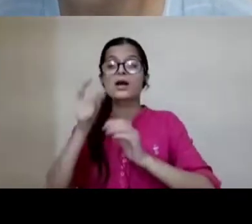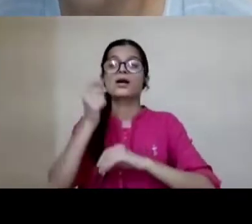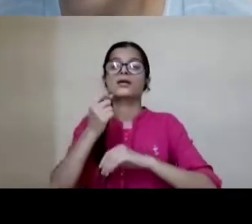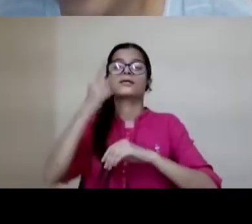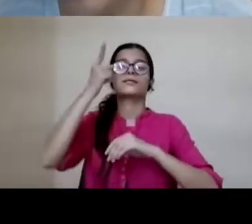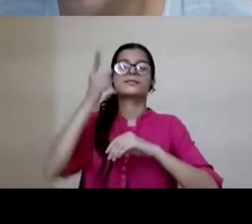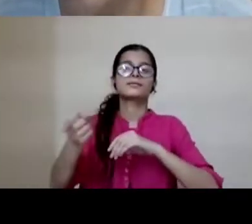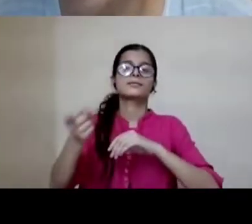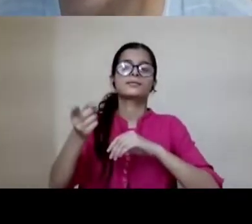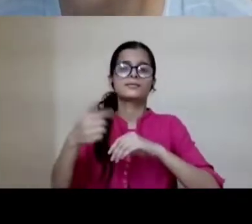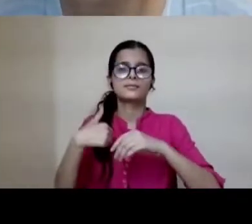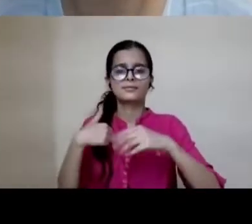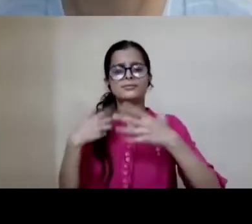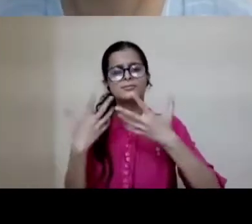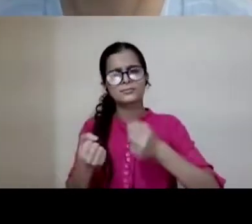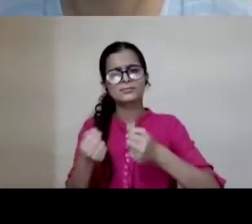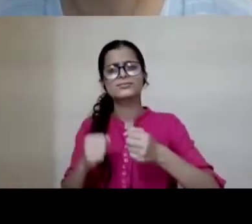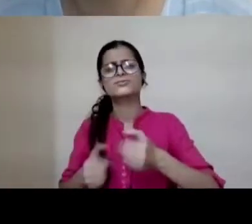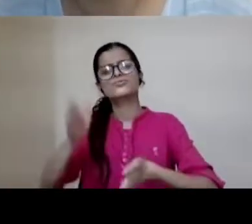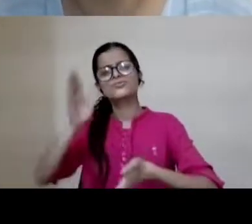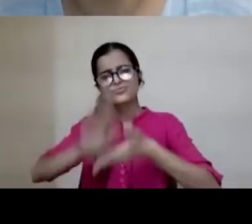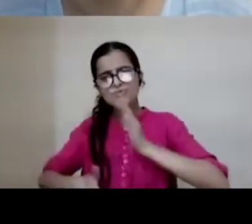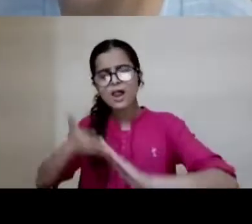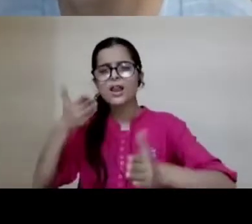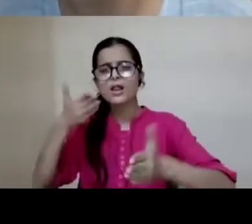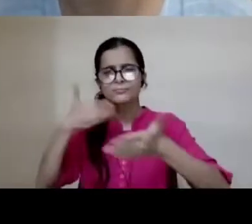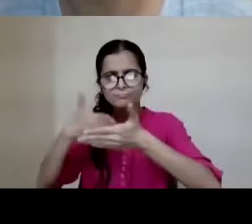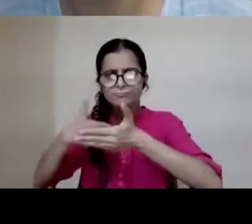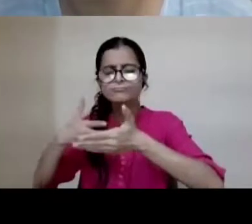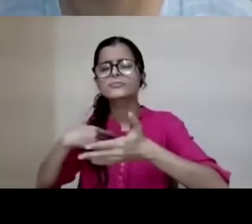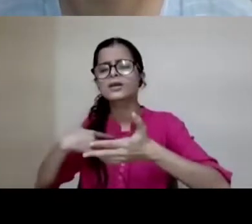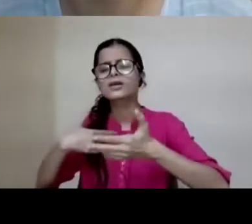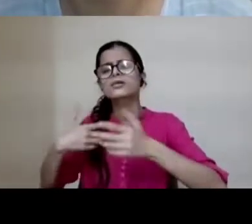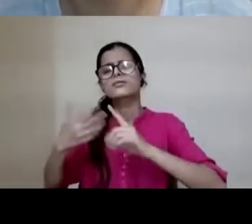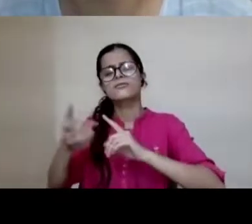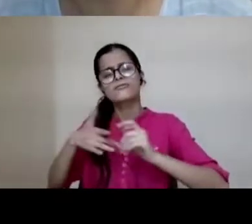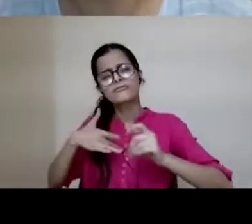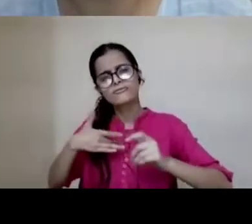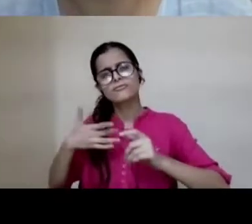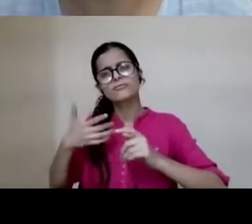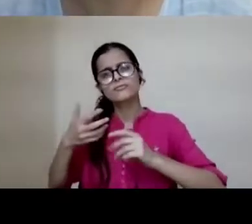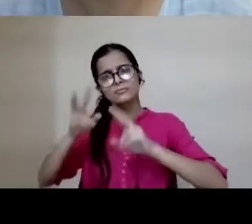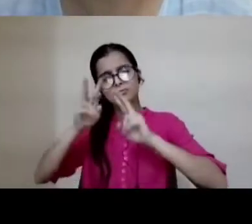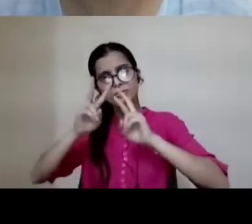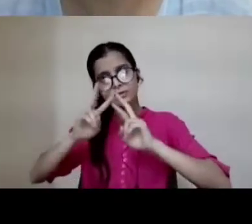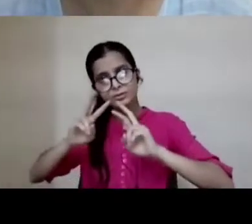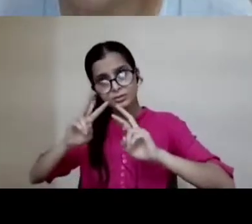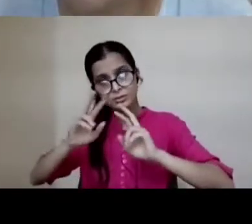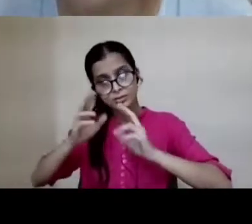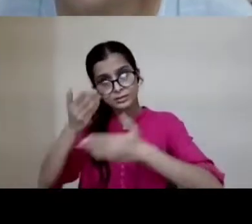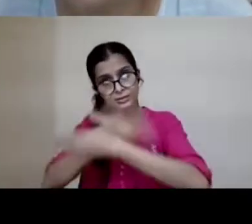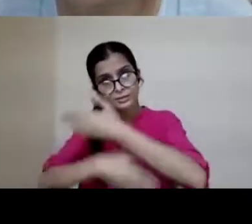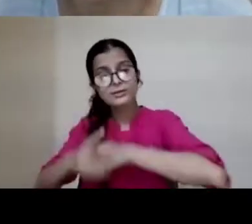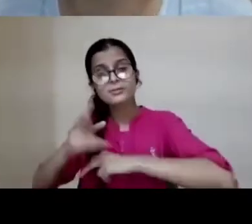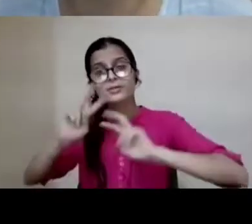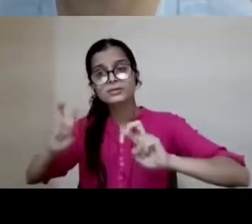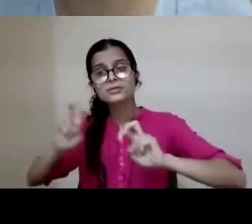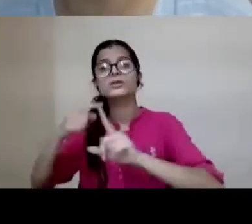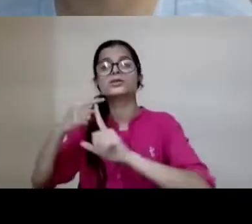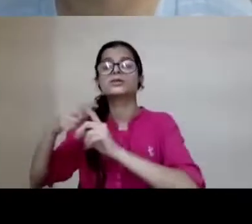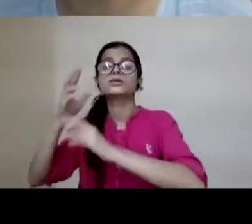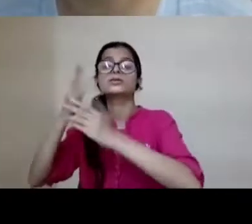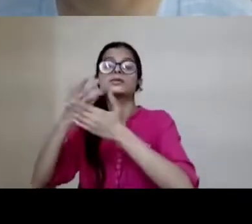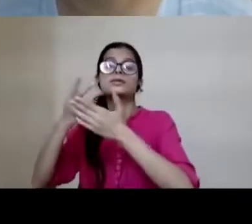to foundationally challenge. And I feel that the discipline of disability studies, which gives value to each individual person,